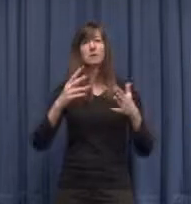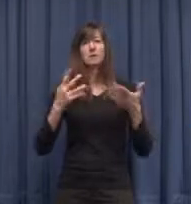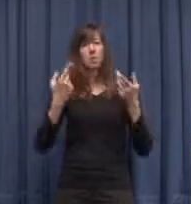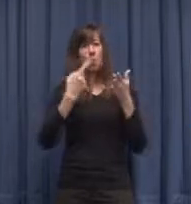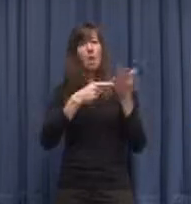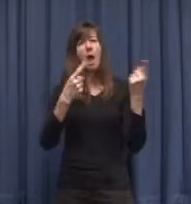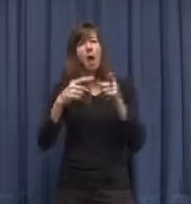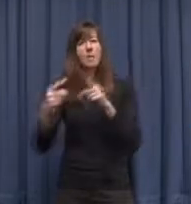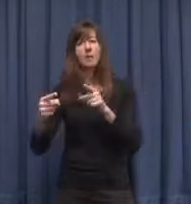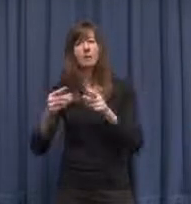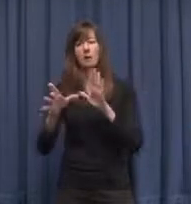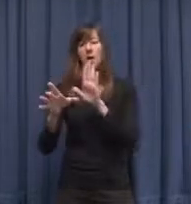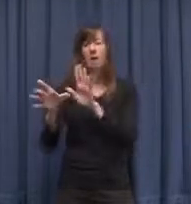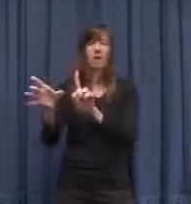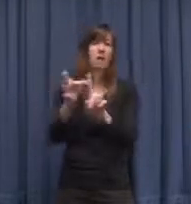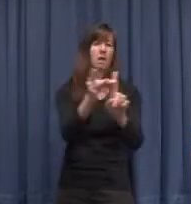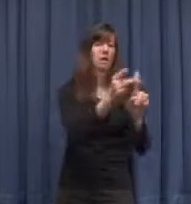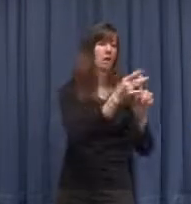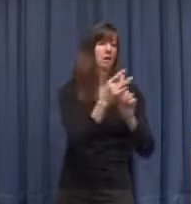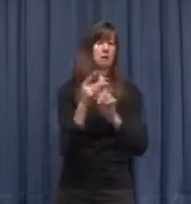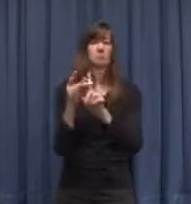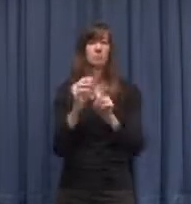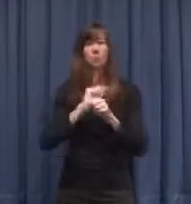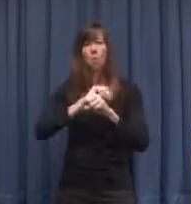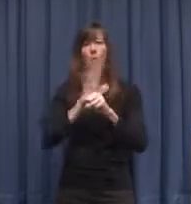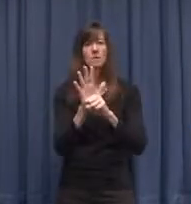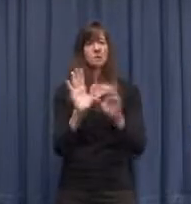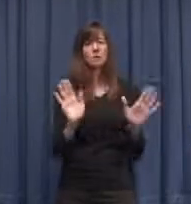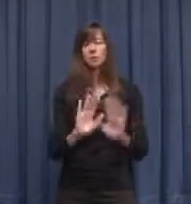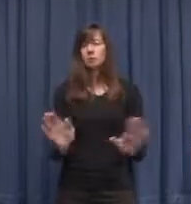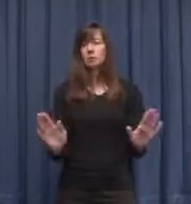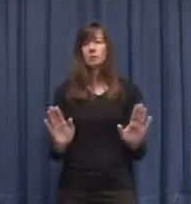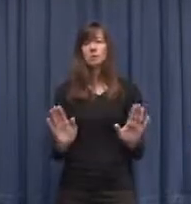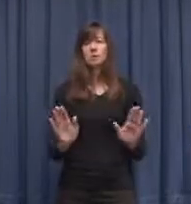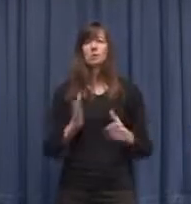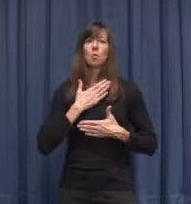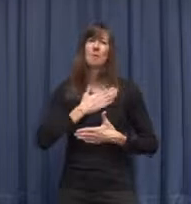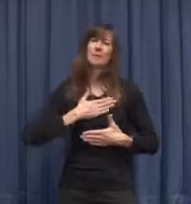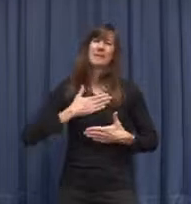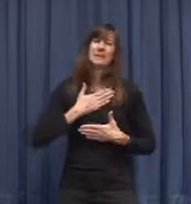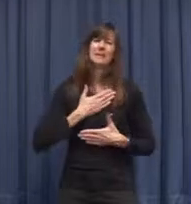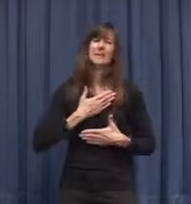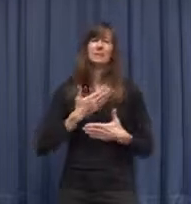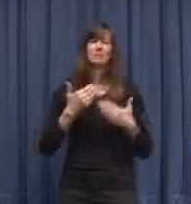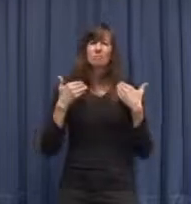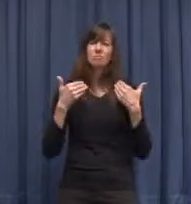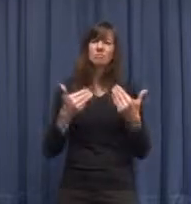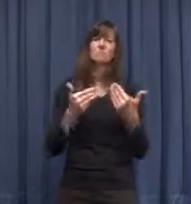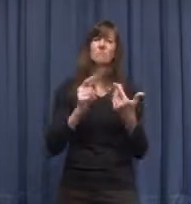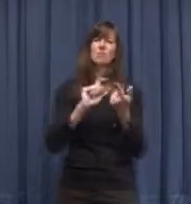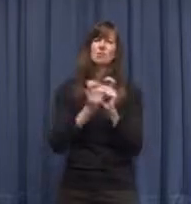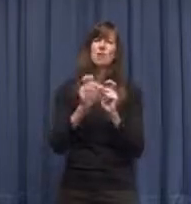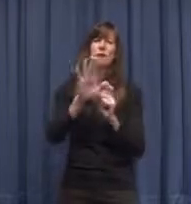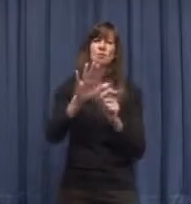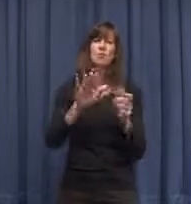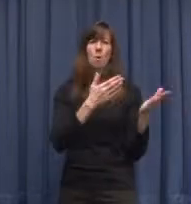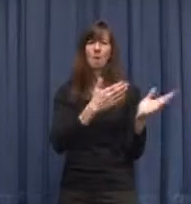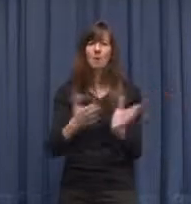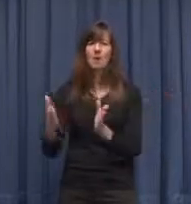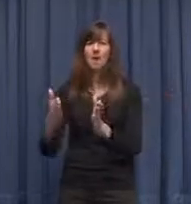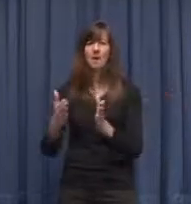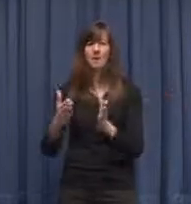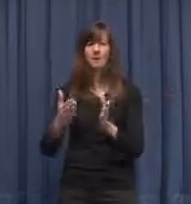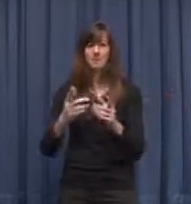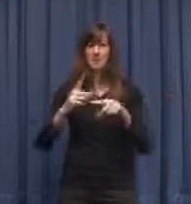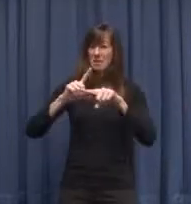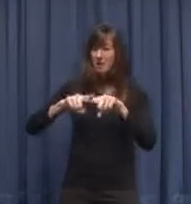And please don't be afraid to change those plans based on what's happening here and what's happening nationally. The decisions that we